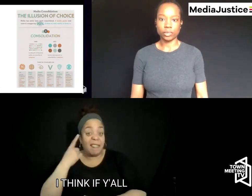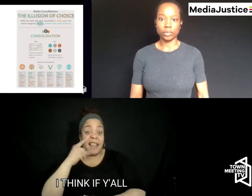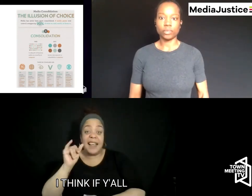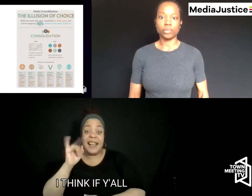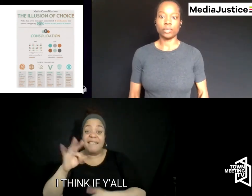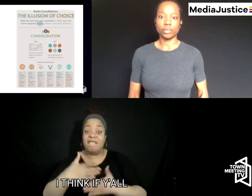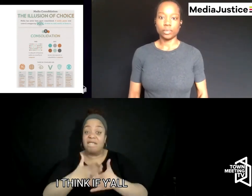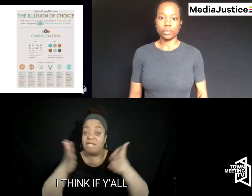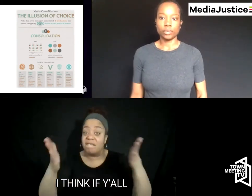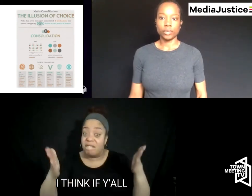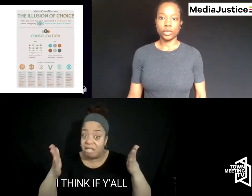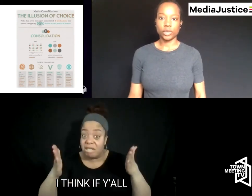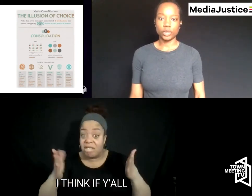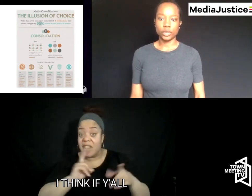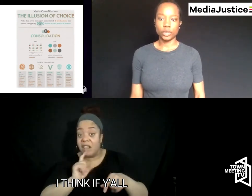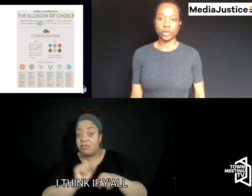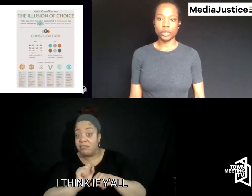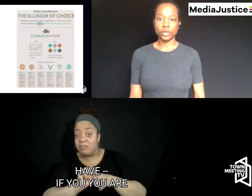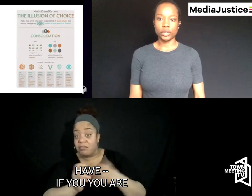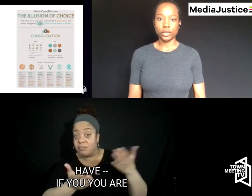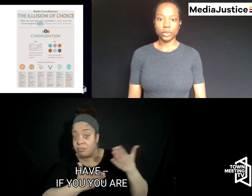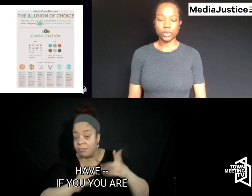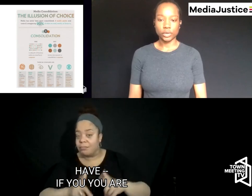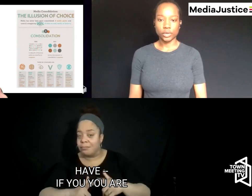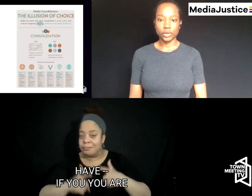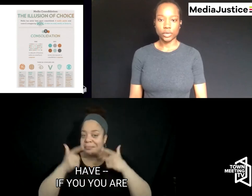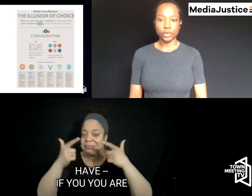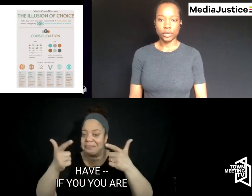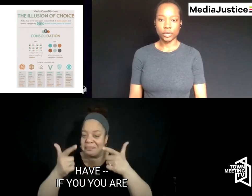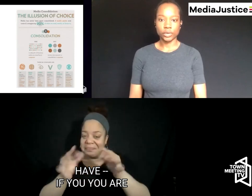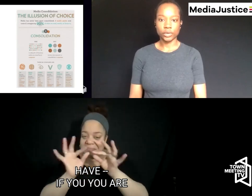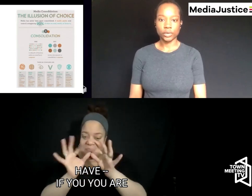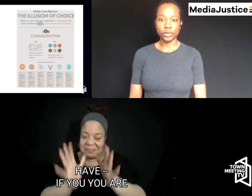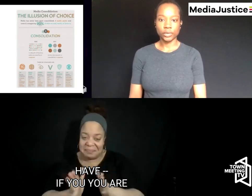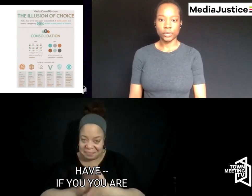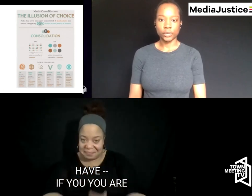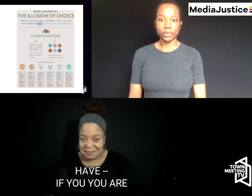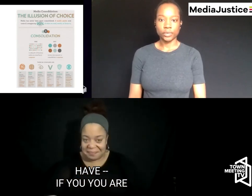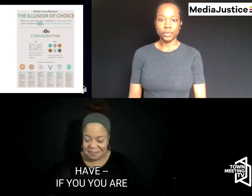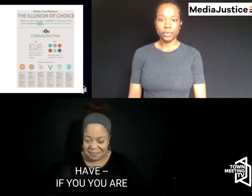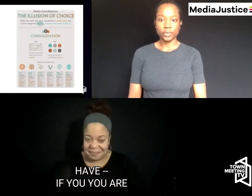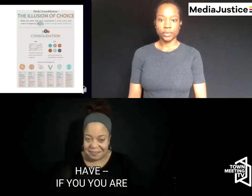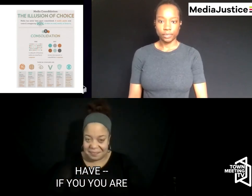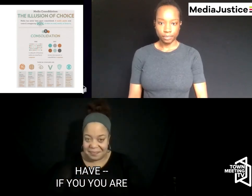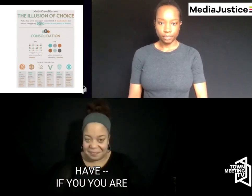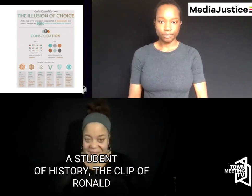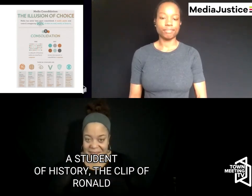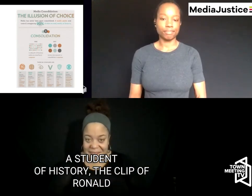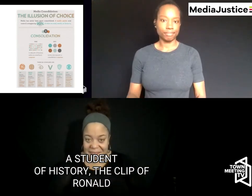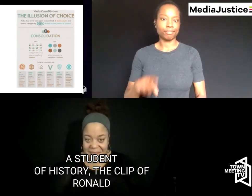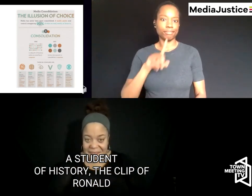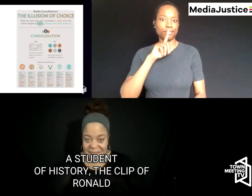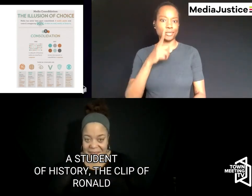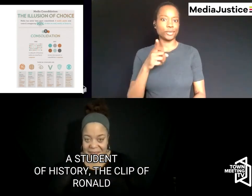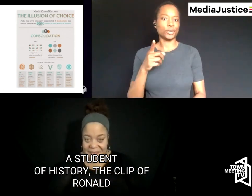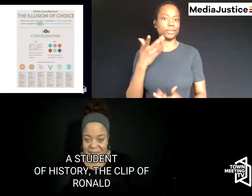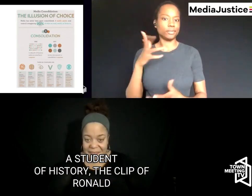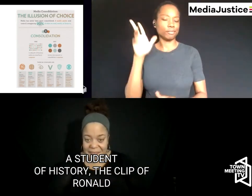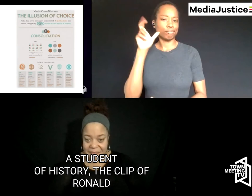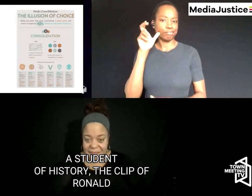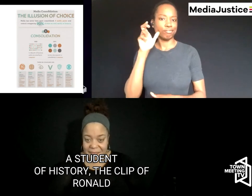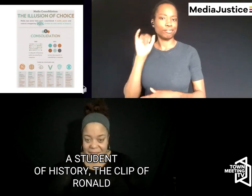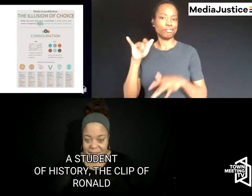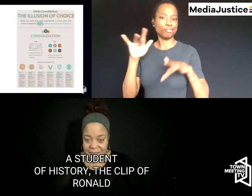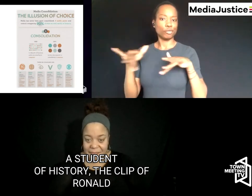of Ronald Reagan, you know, talking about government. And I'm sure this was from his inauguration, I think